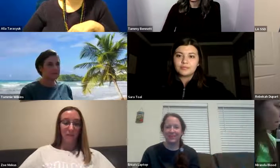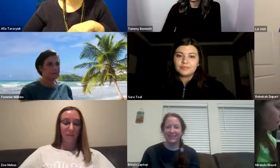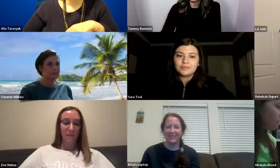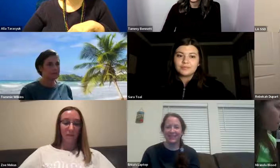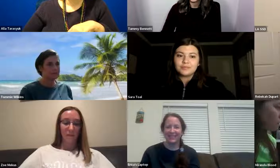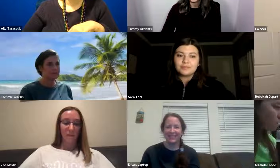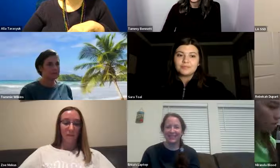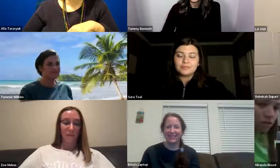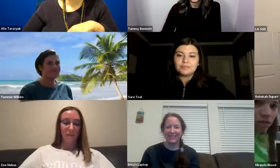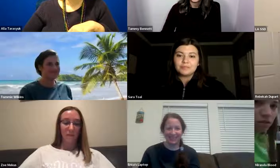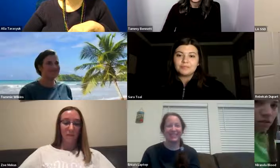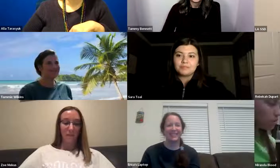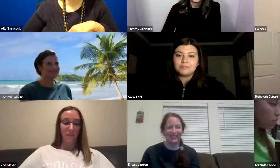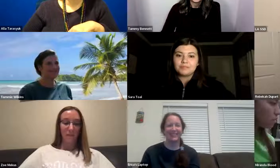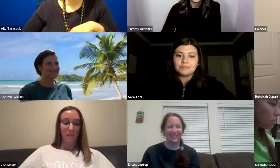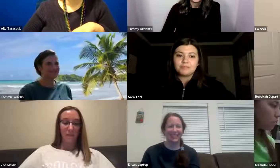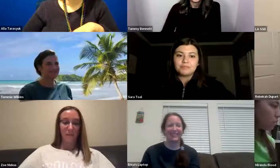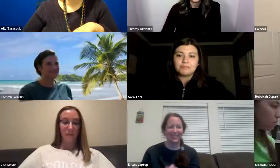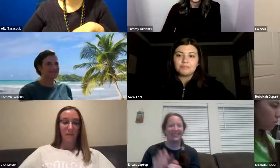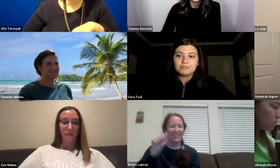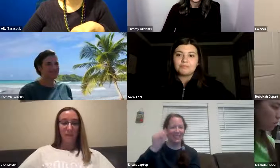Mardi Gras before?